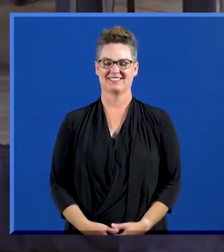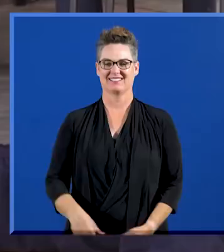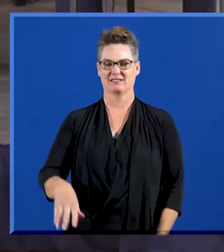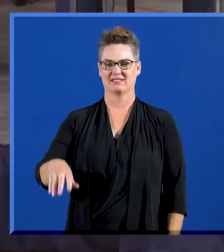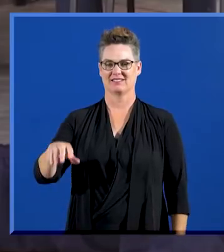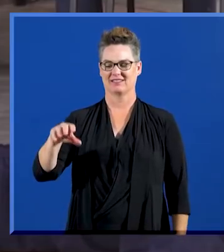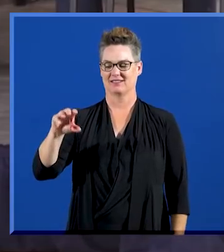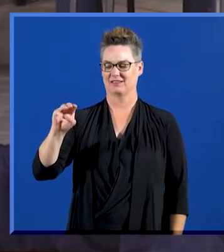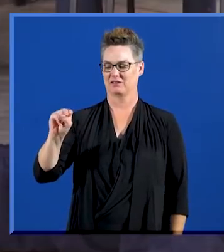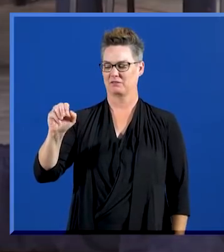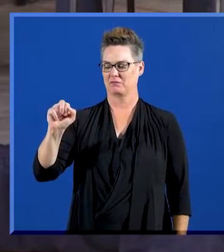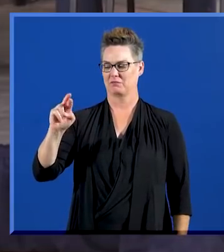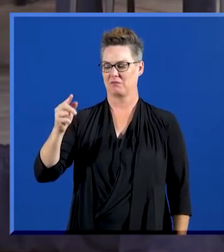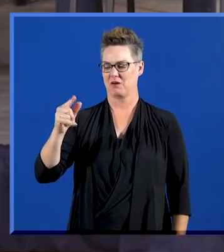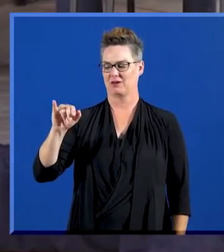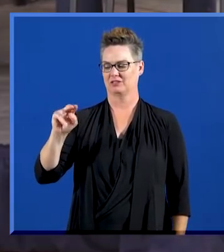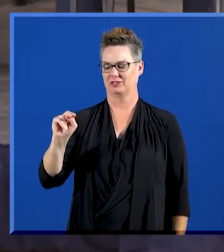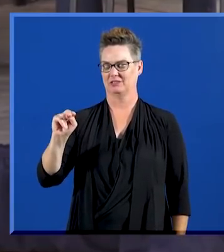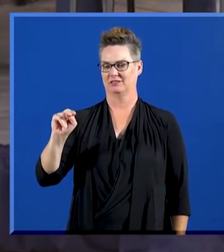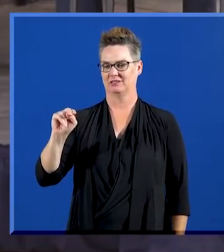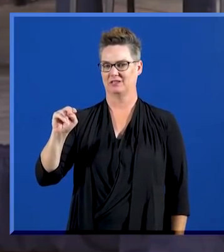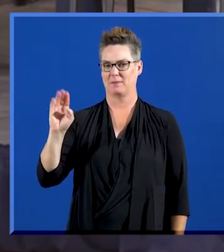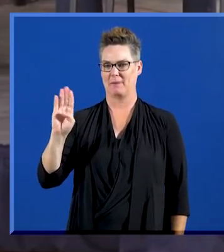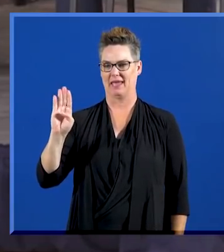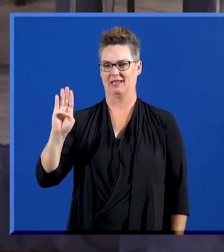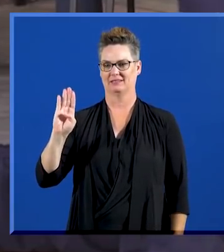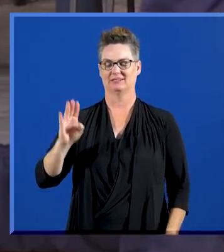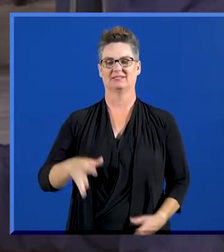Harjan Baines.